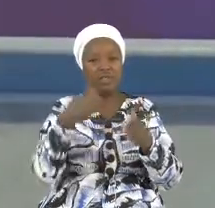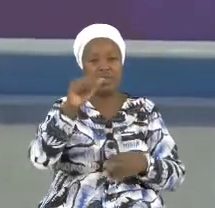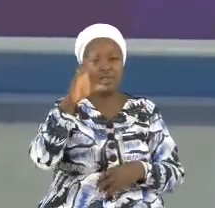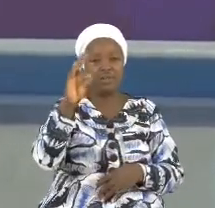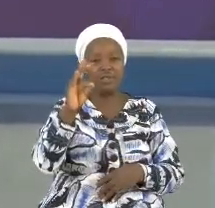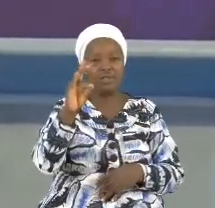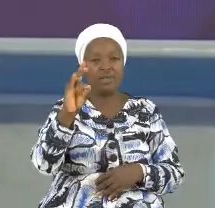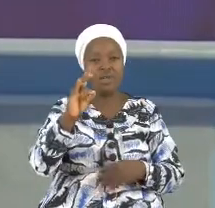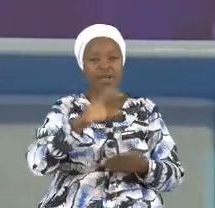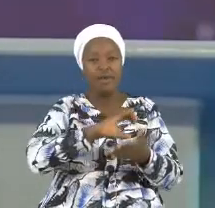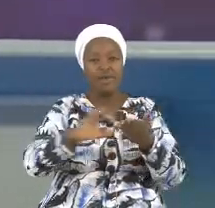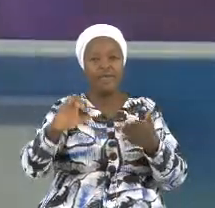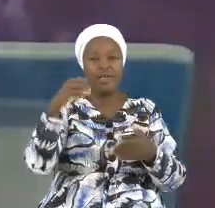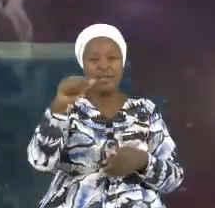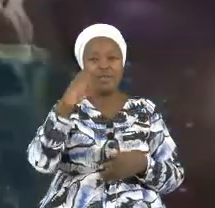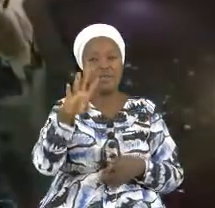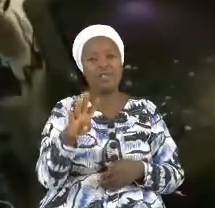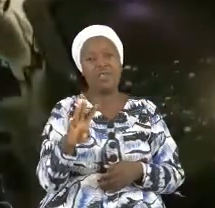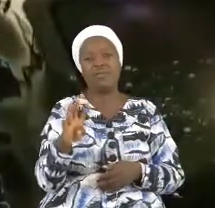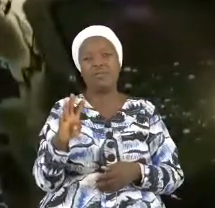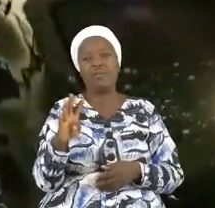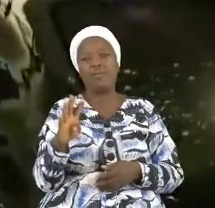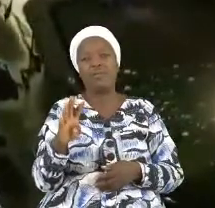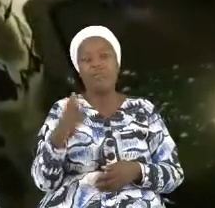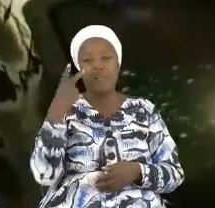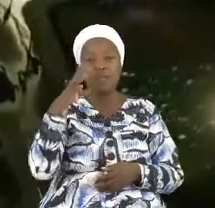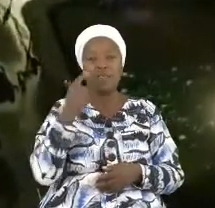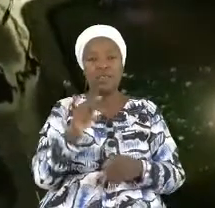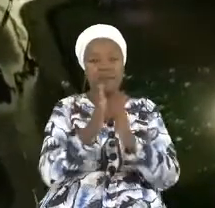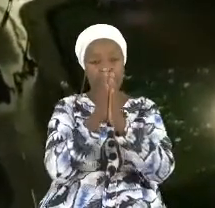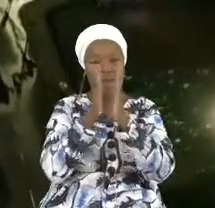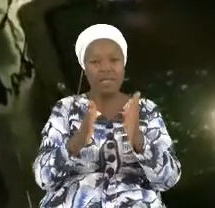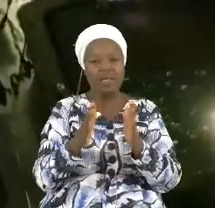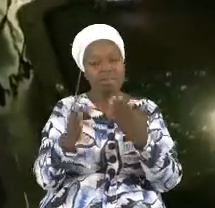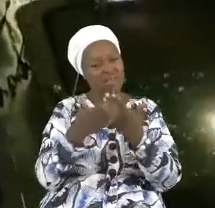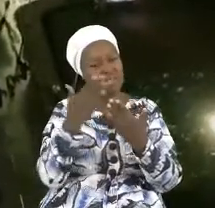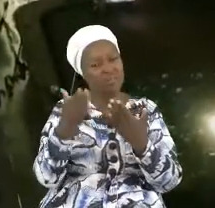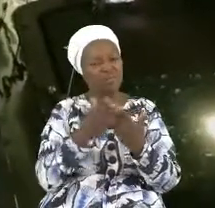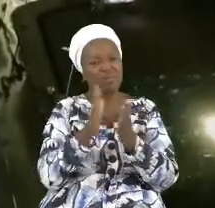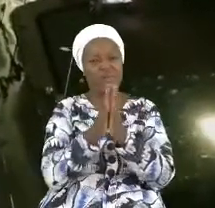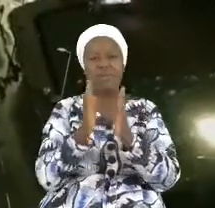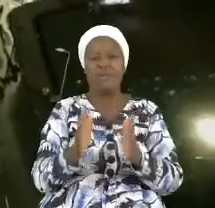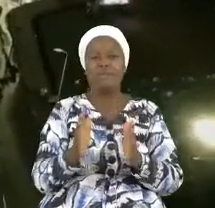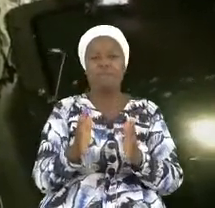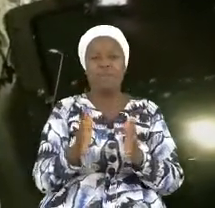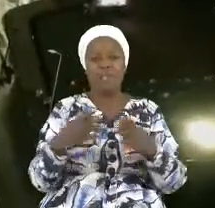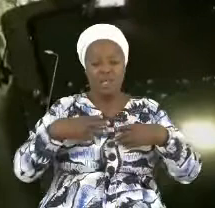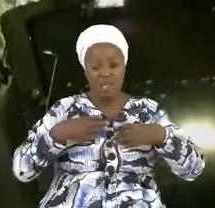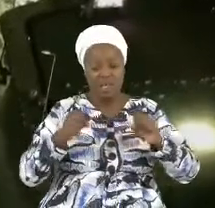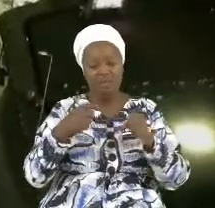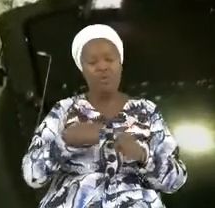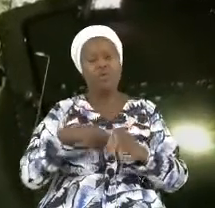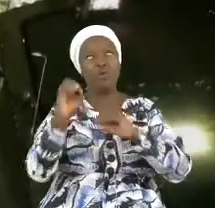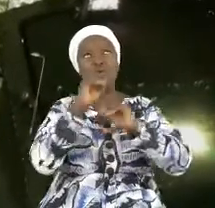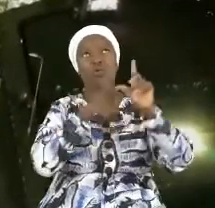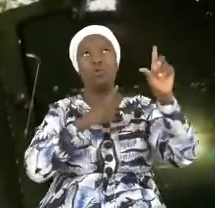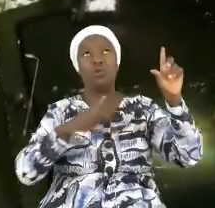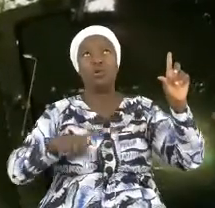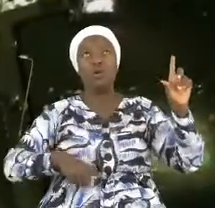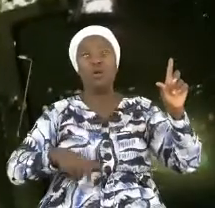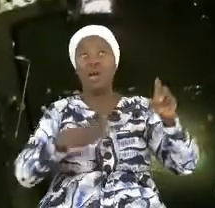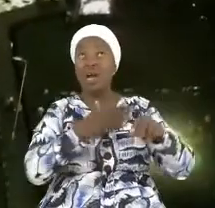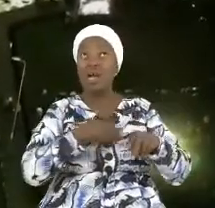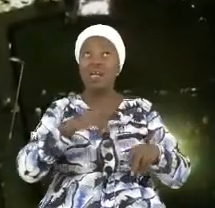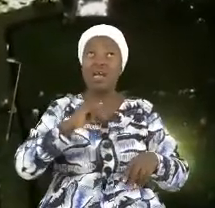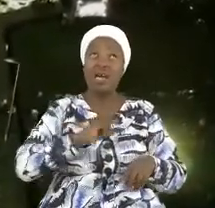verse 14, look at the prayer, simple prayer. Heal me, O Lord, and I shall